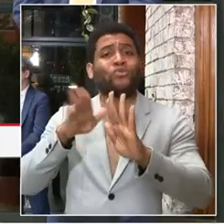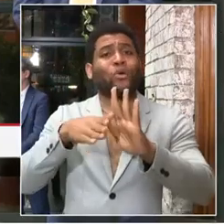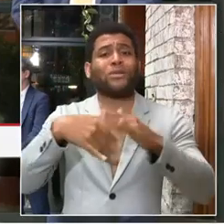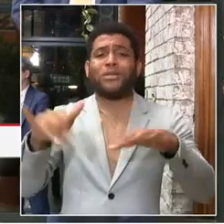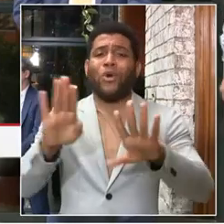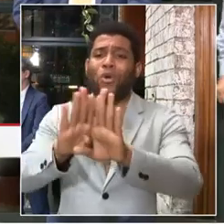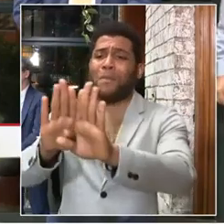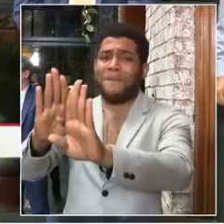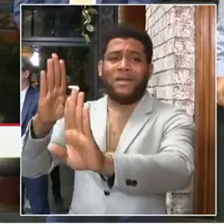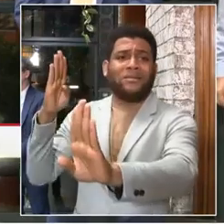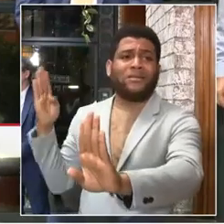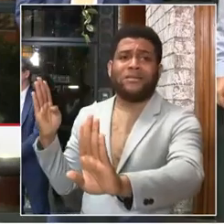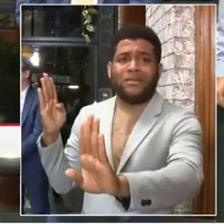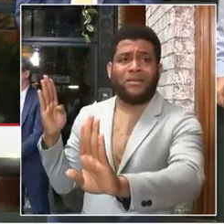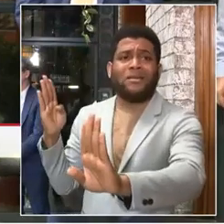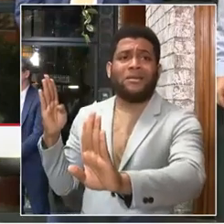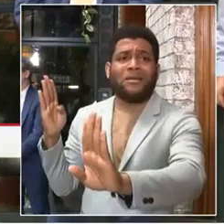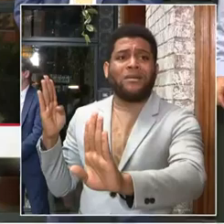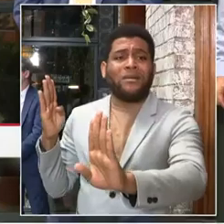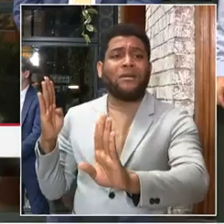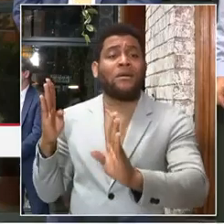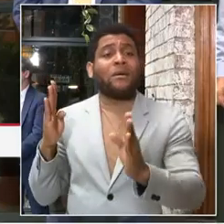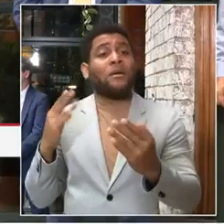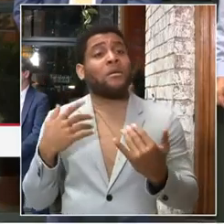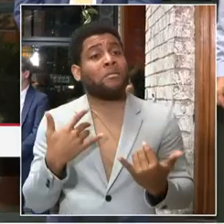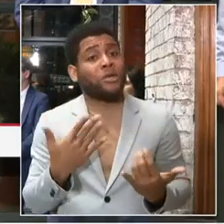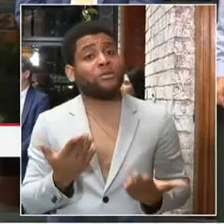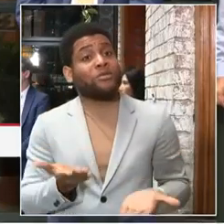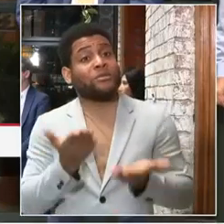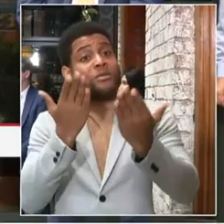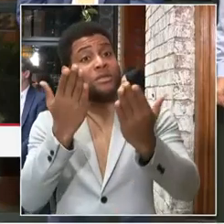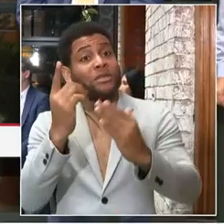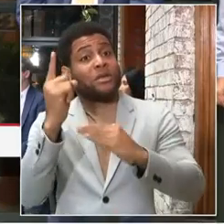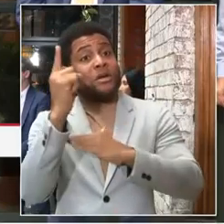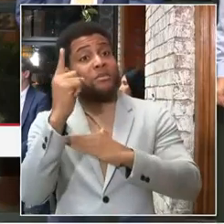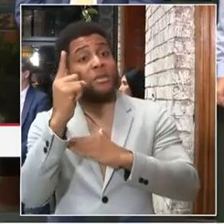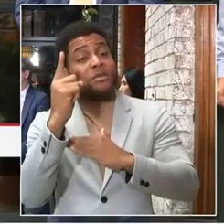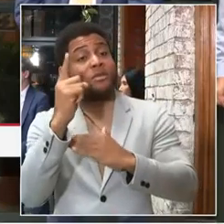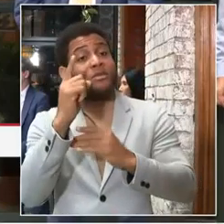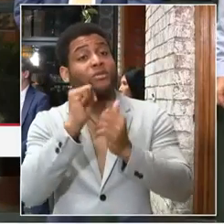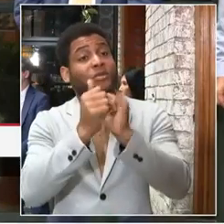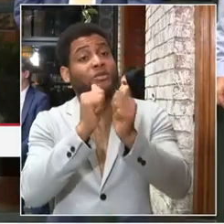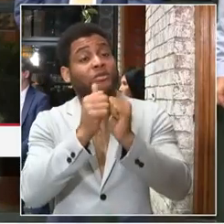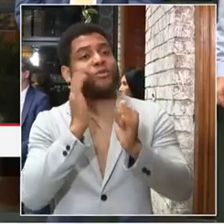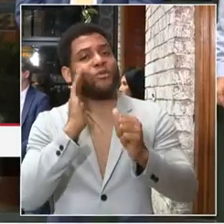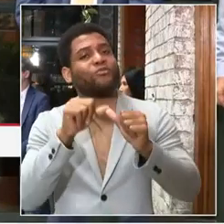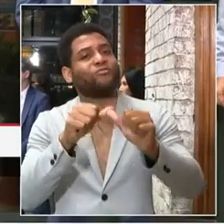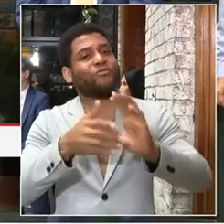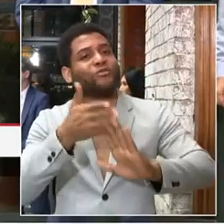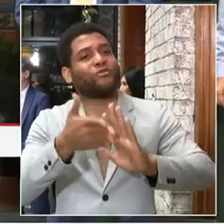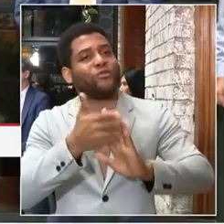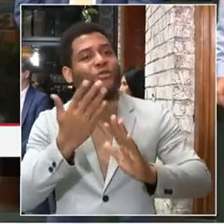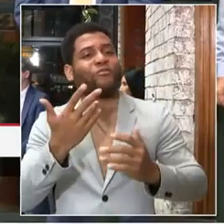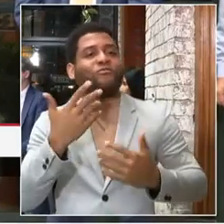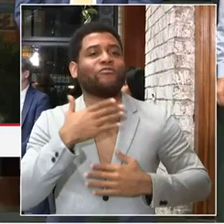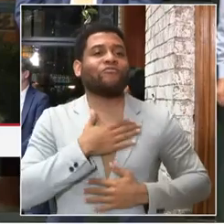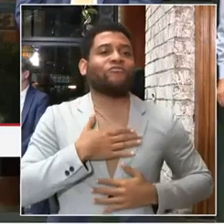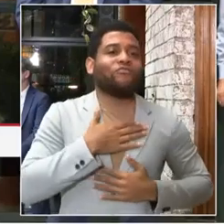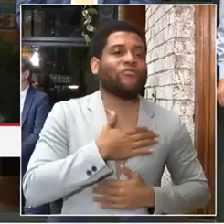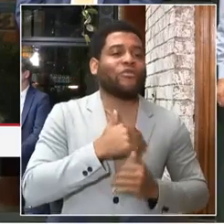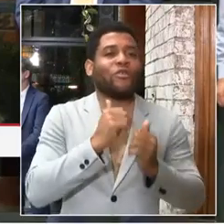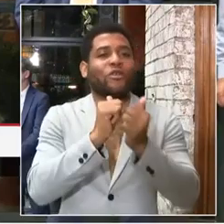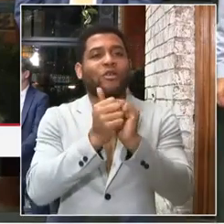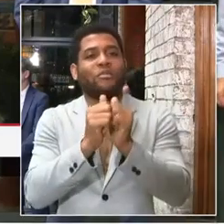But if the suggestion is that Monumental would run a new entertainment and sports arena